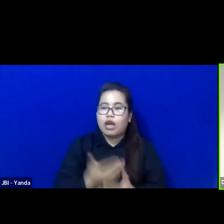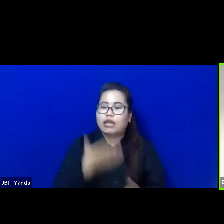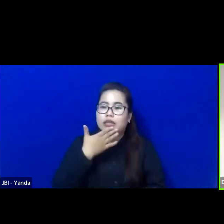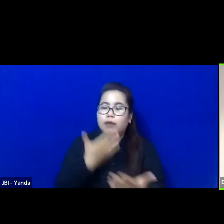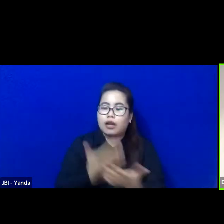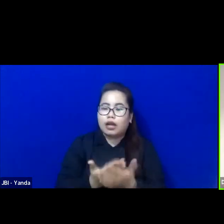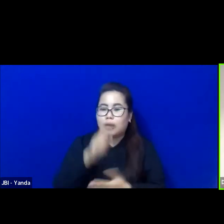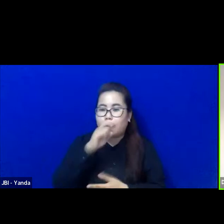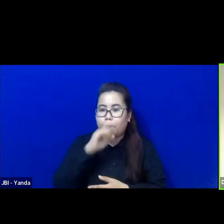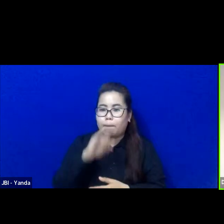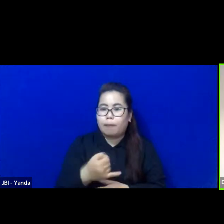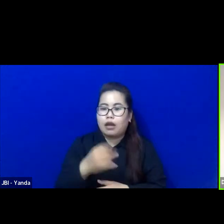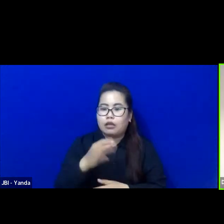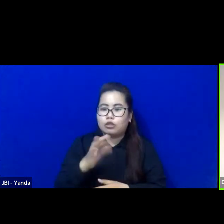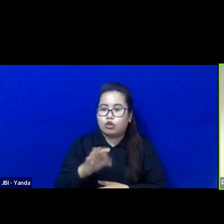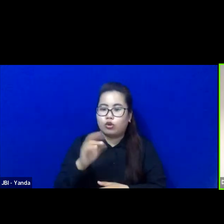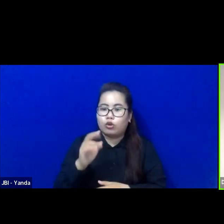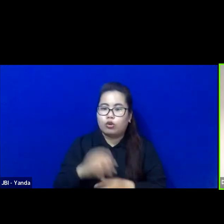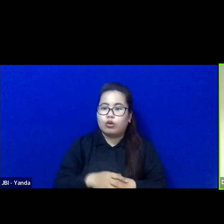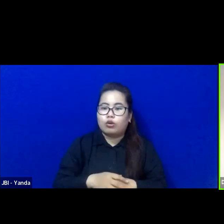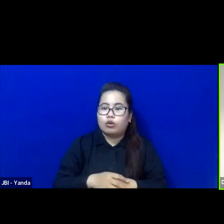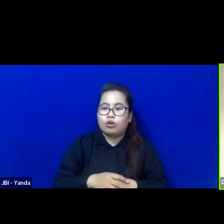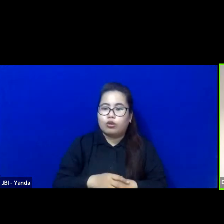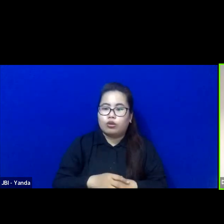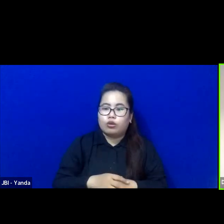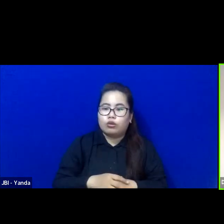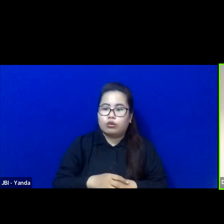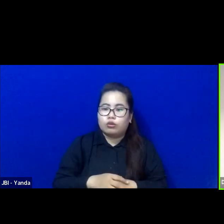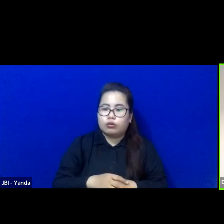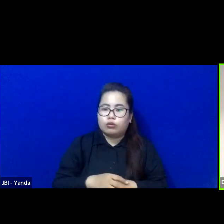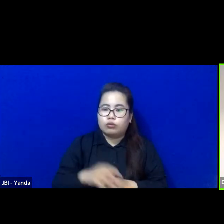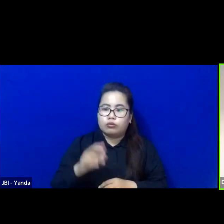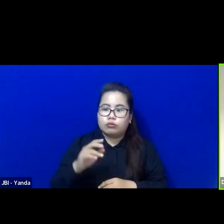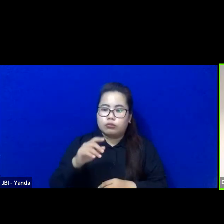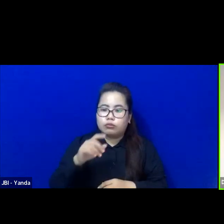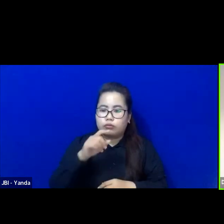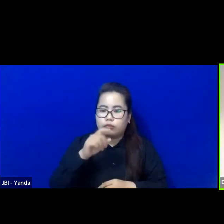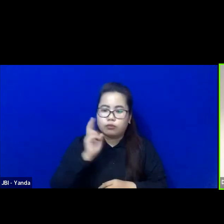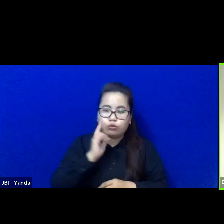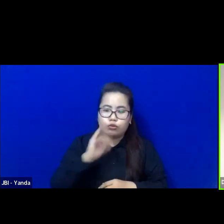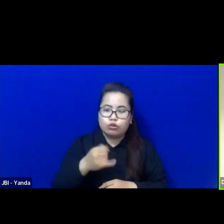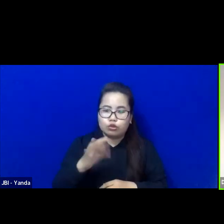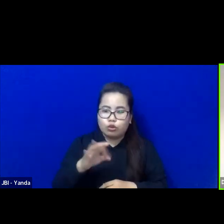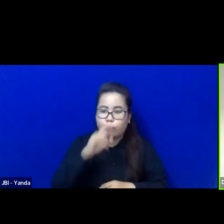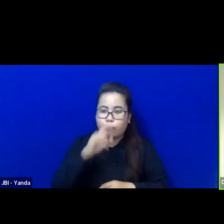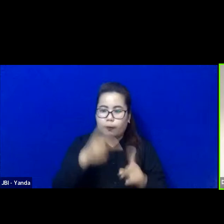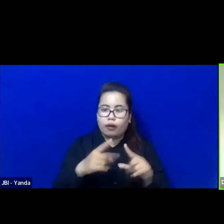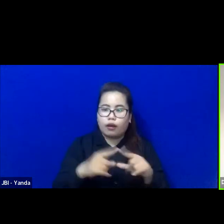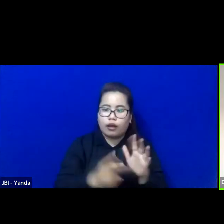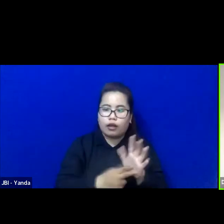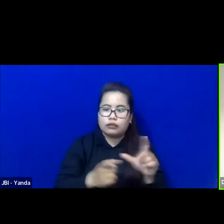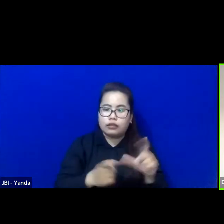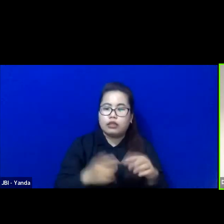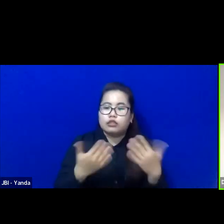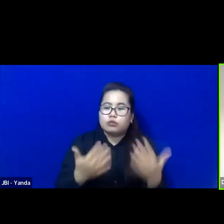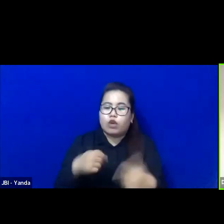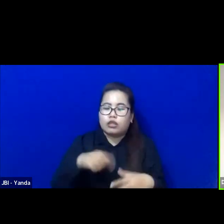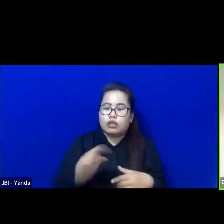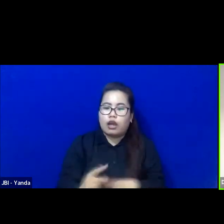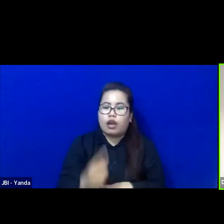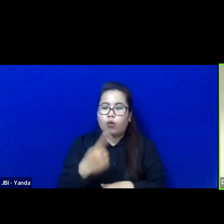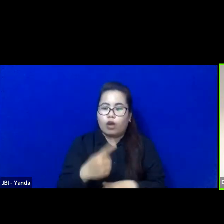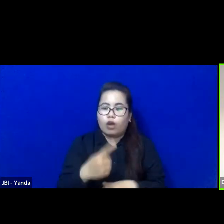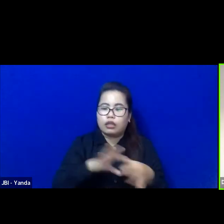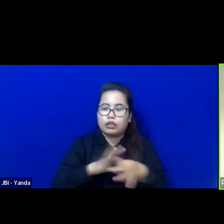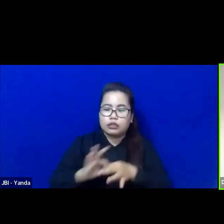Mamnuah, dan Ibu Yeni. Hopefully this can be the beginning of our collaboration. So hopefully in the future we can meet